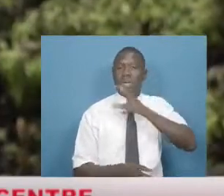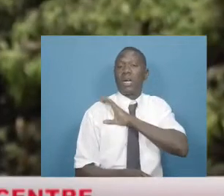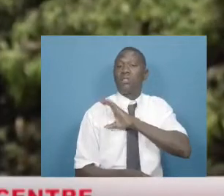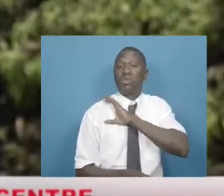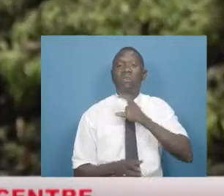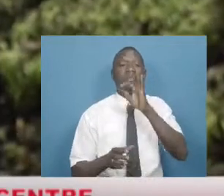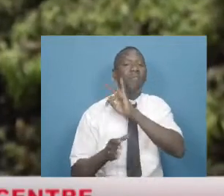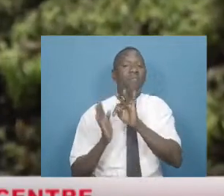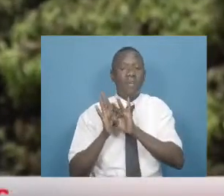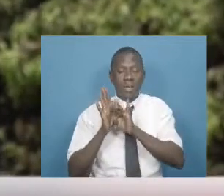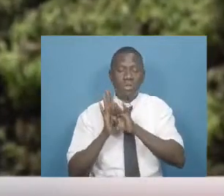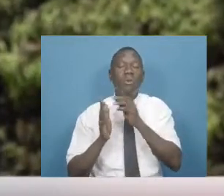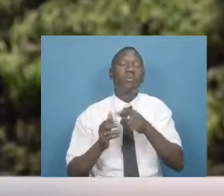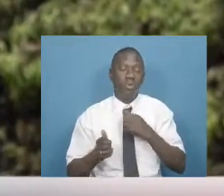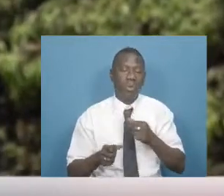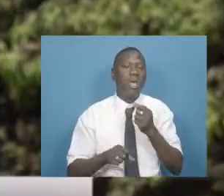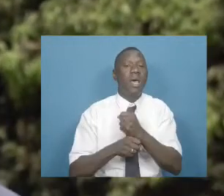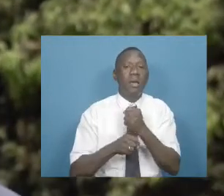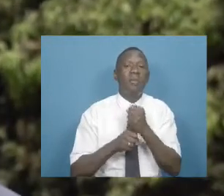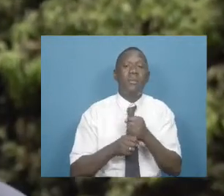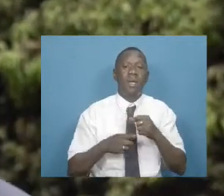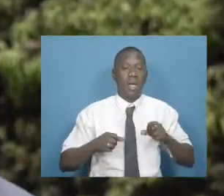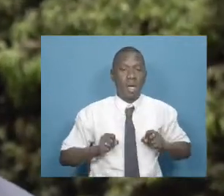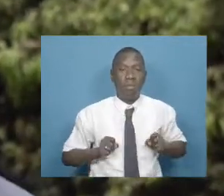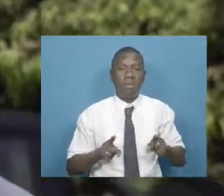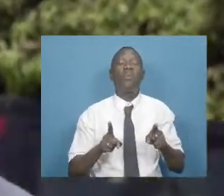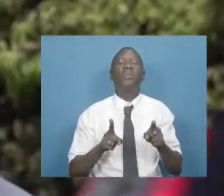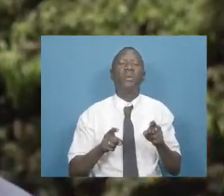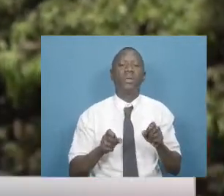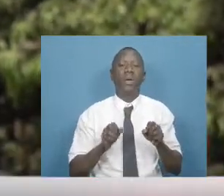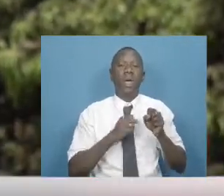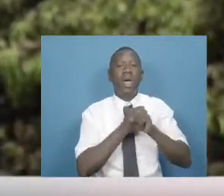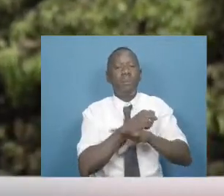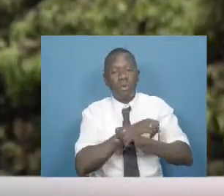will also create employment opportunities for the people of Farato.